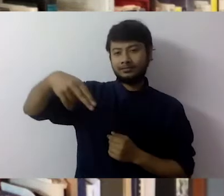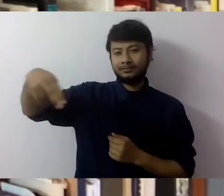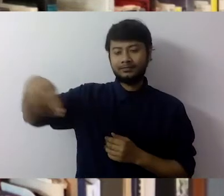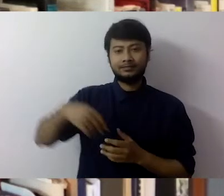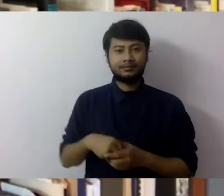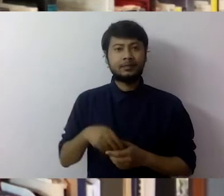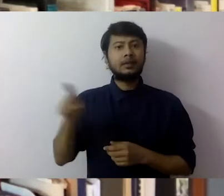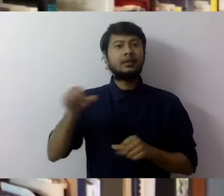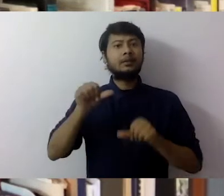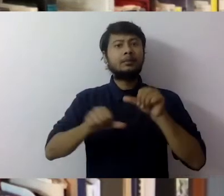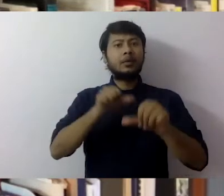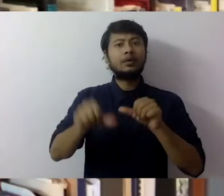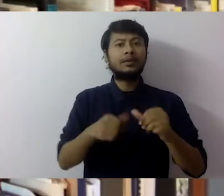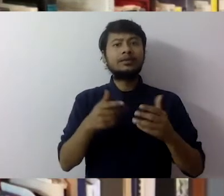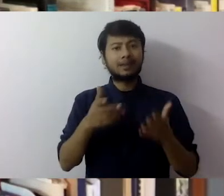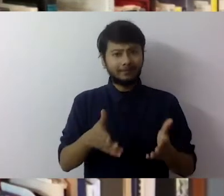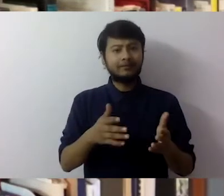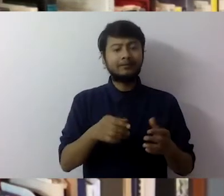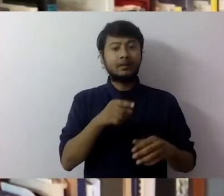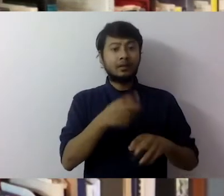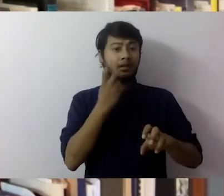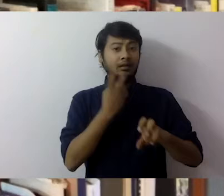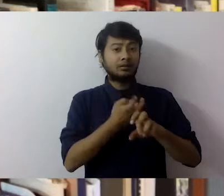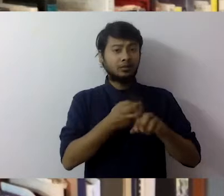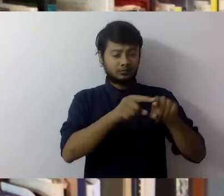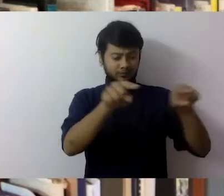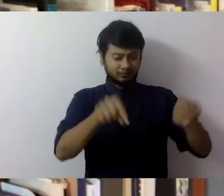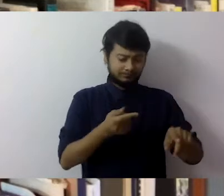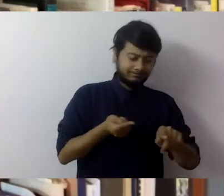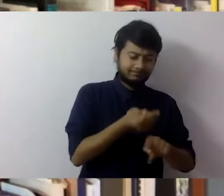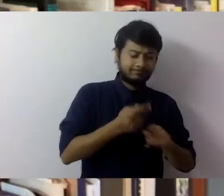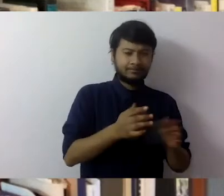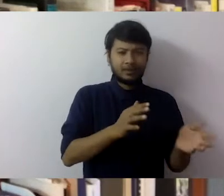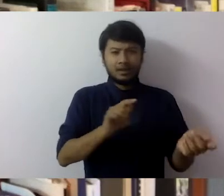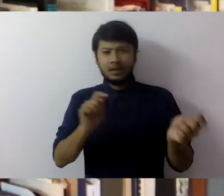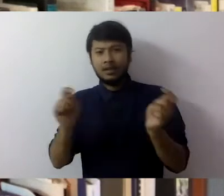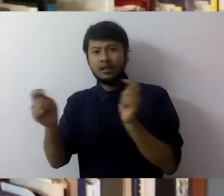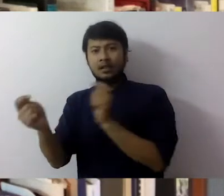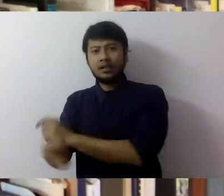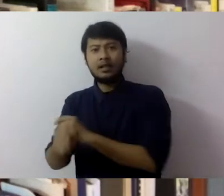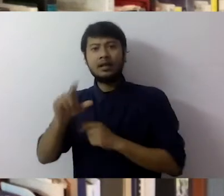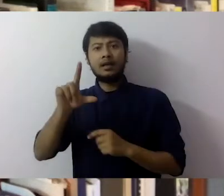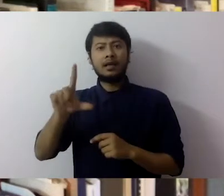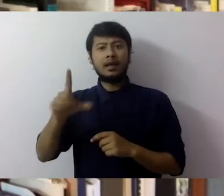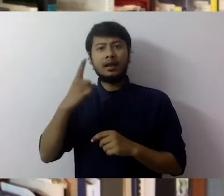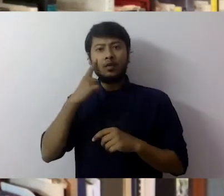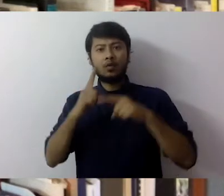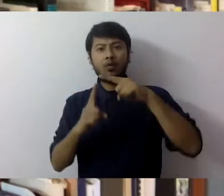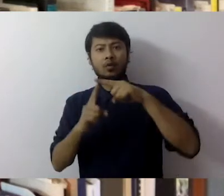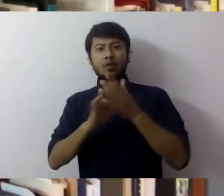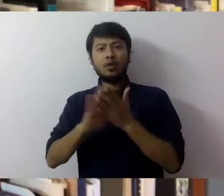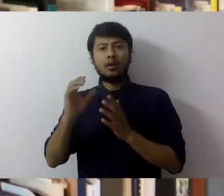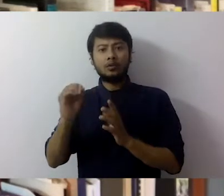this print on the path from simple lithography to color printing, we can think of this one as sort of poised at the transition